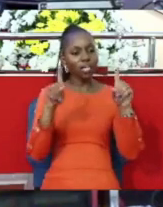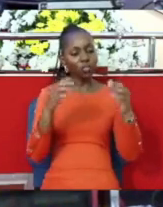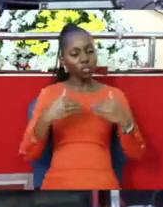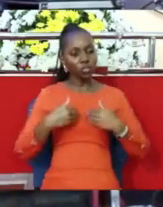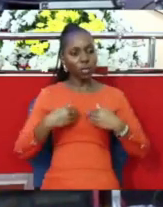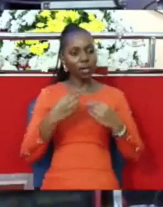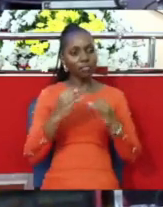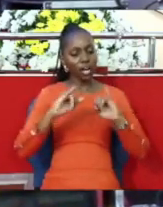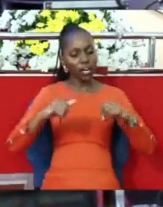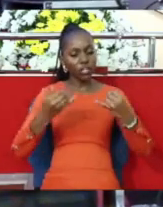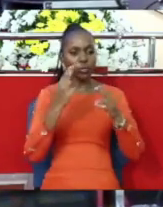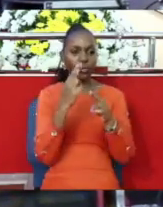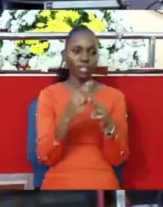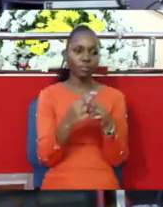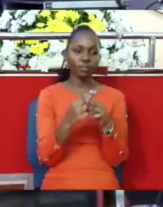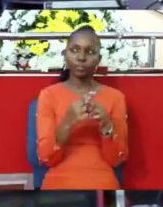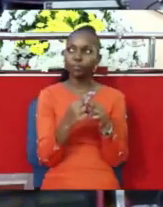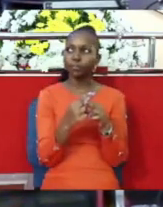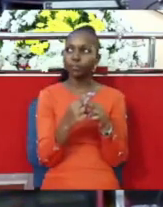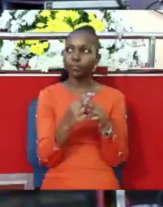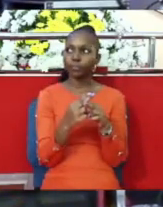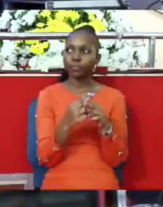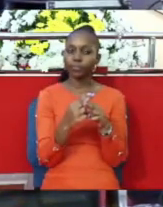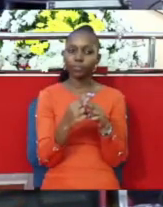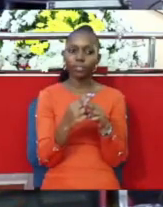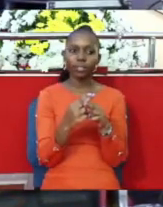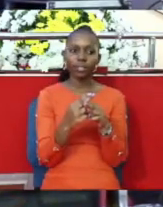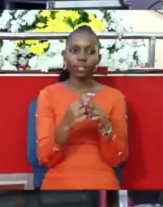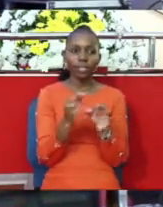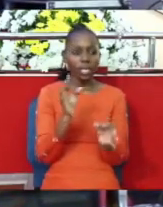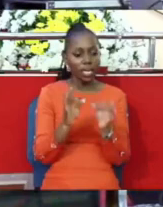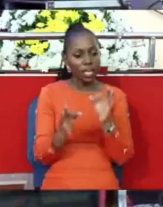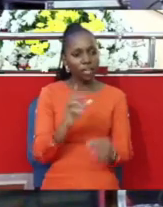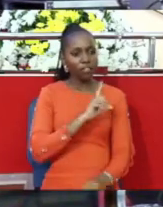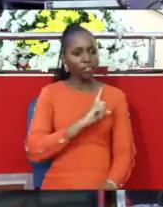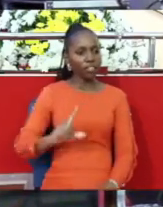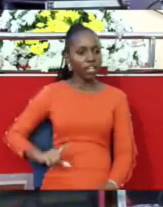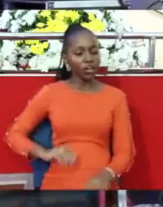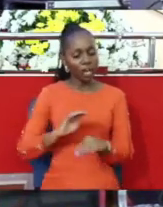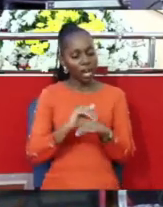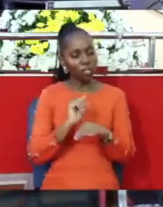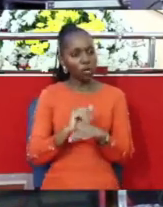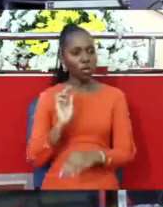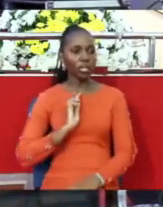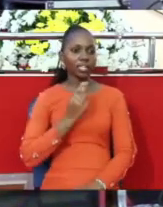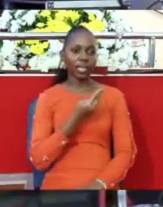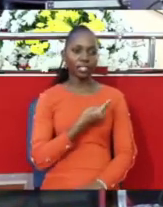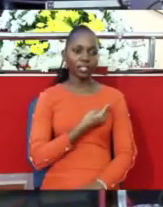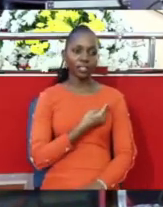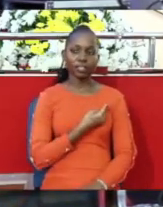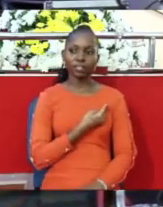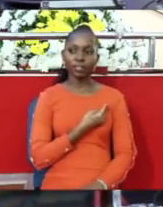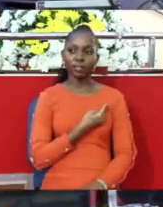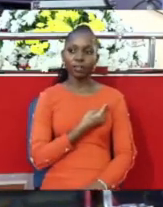have new names? Je, hatuna majina mapya? Is the Lord has called us. Kama Bwana ametuita. Actually, aha, just the way we call God